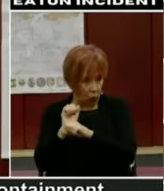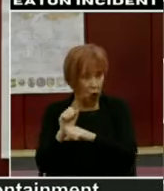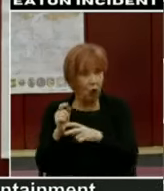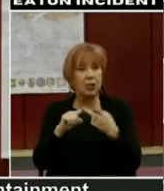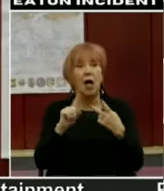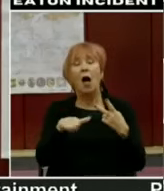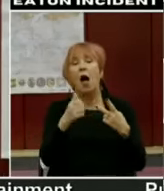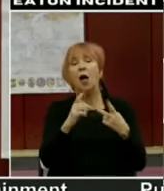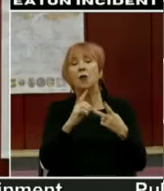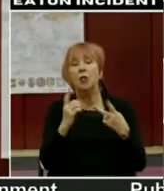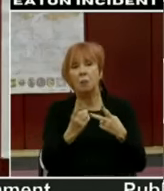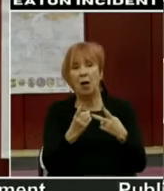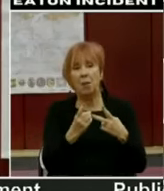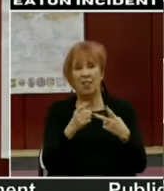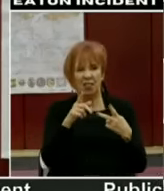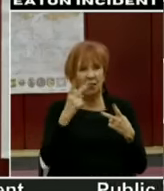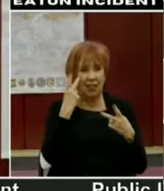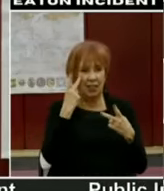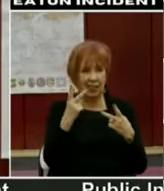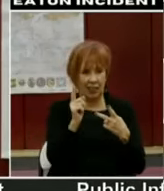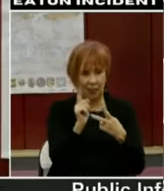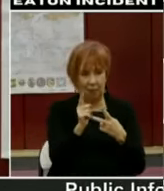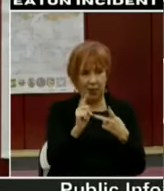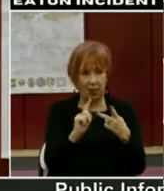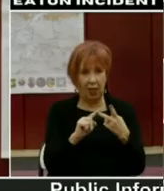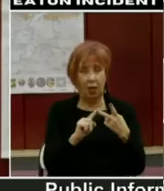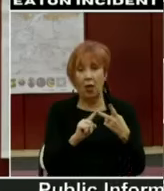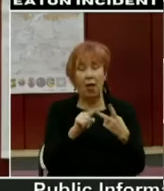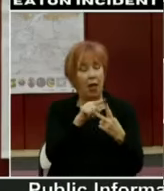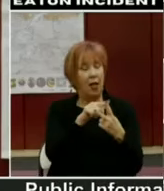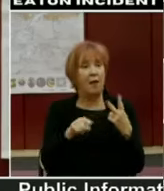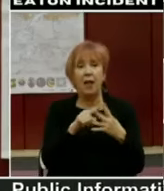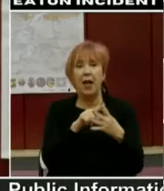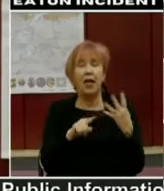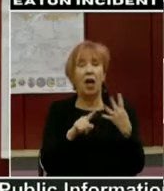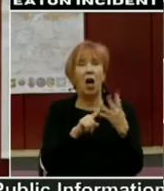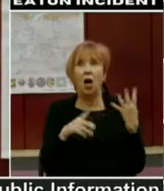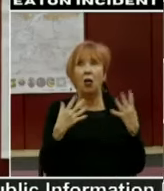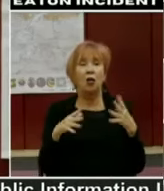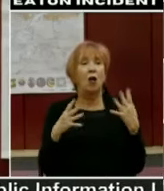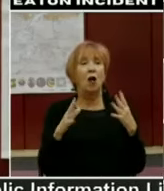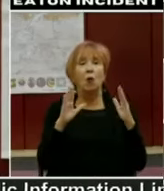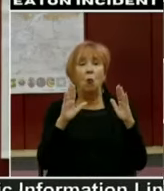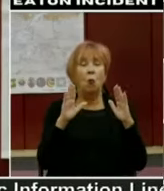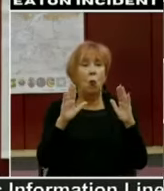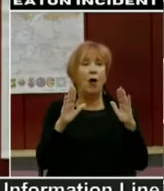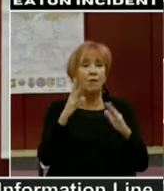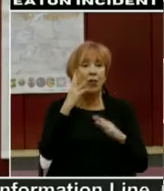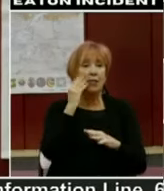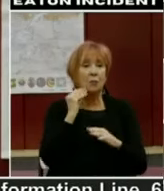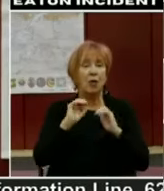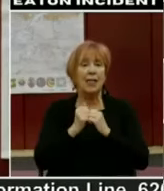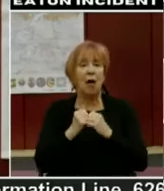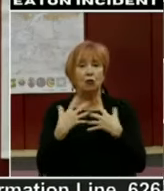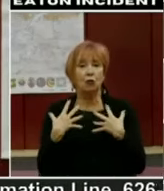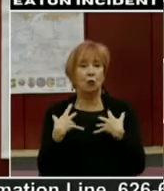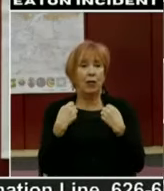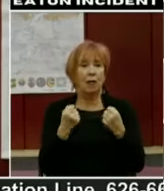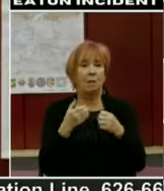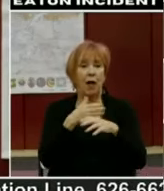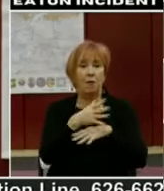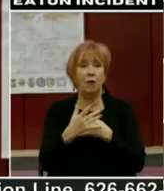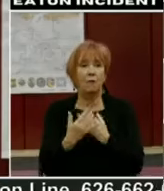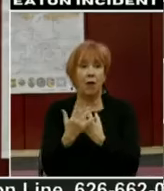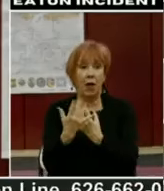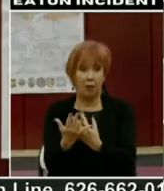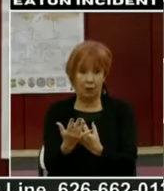departments that you will meet here in a minute, who have, unfortunately, the great experience of how to recover after fires, after many years of experience,